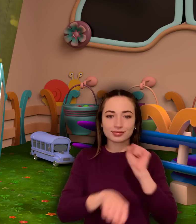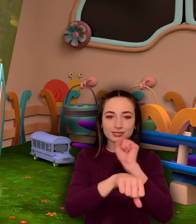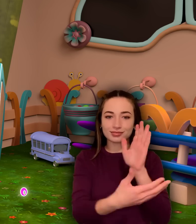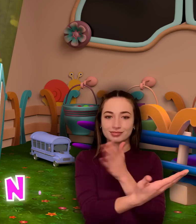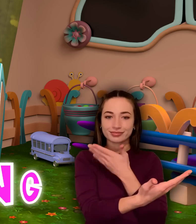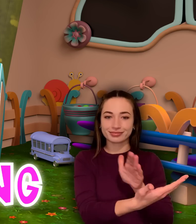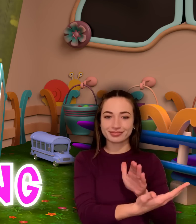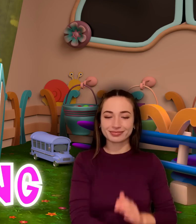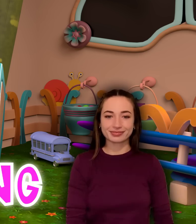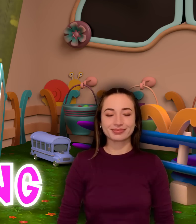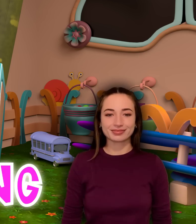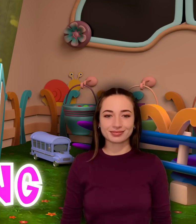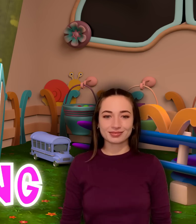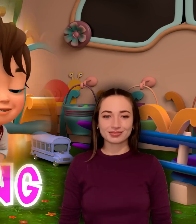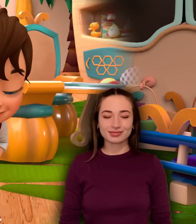job